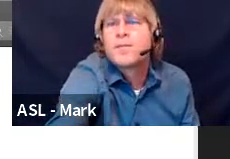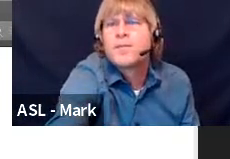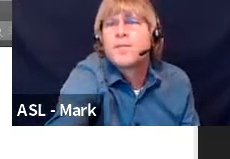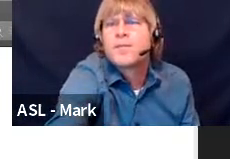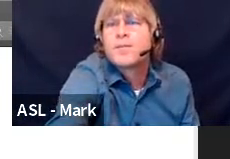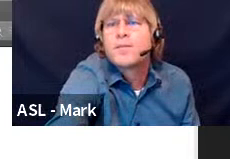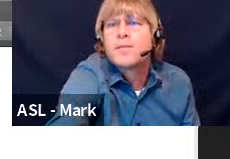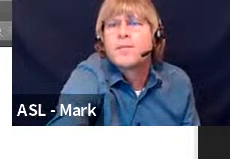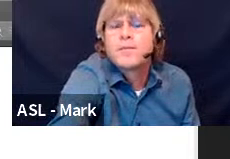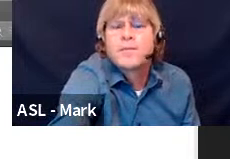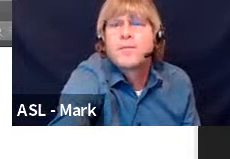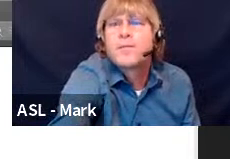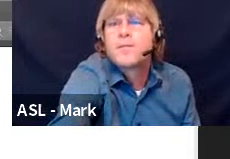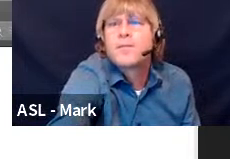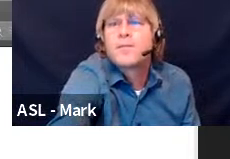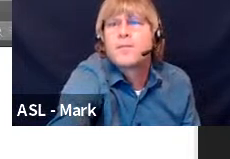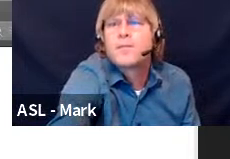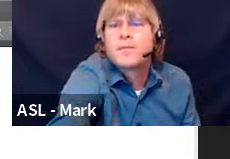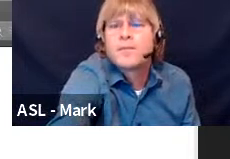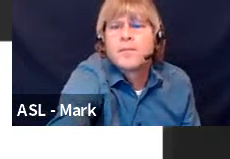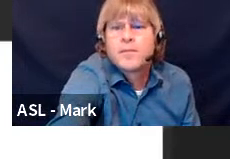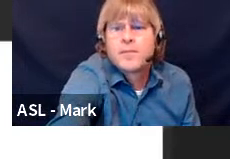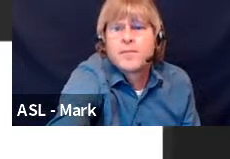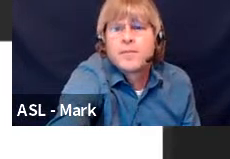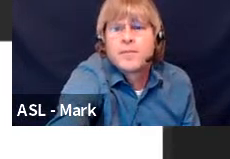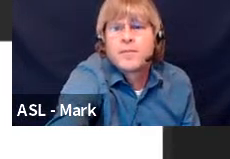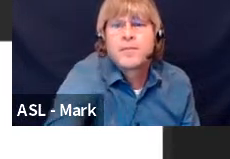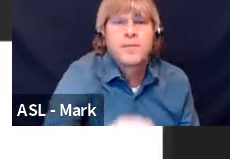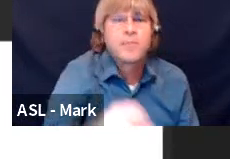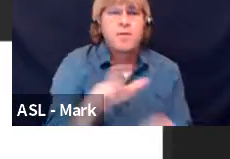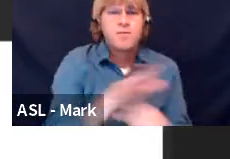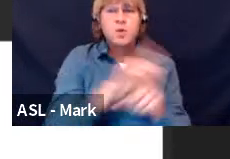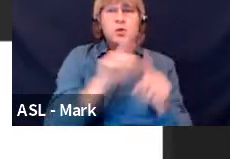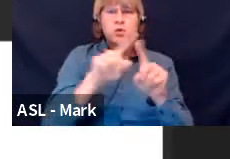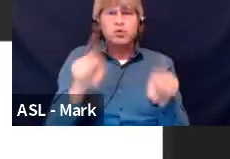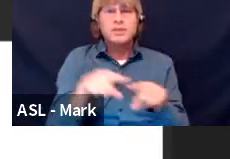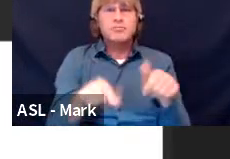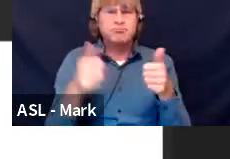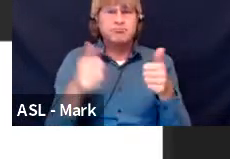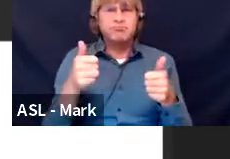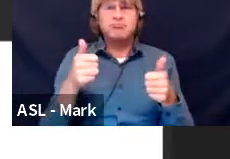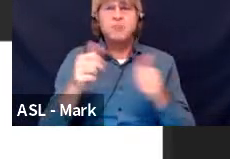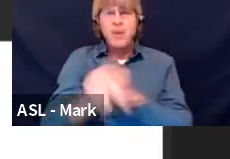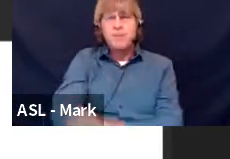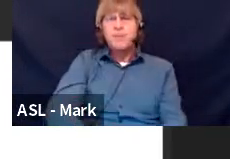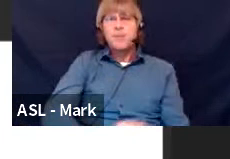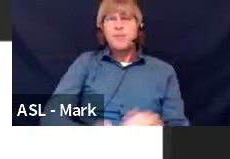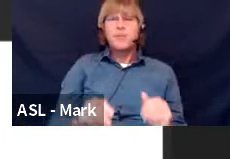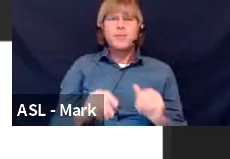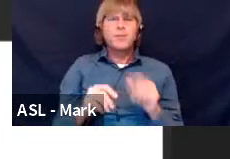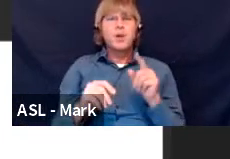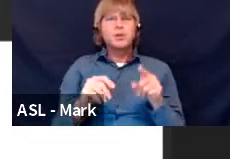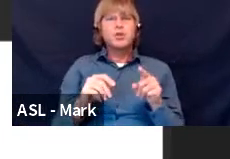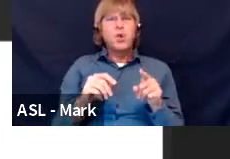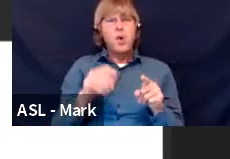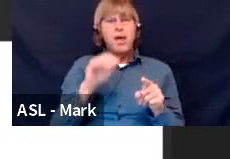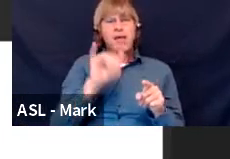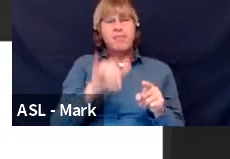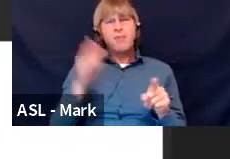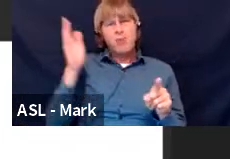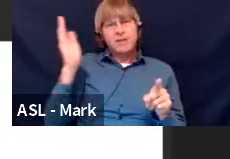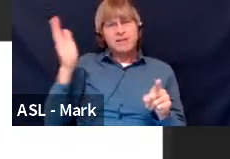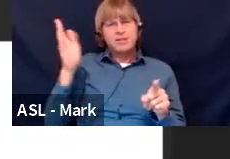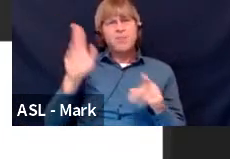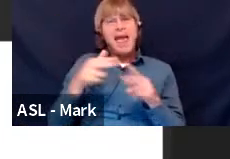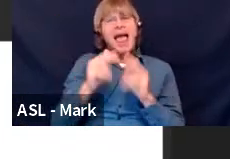And we're gonna go full screen. Yeah, we can like that. There we go. So this presentation